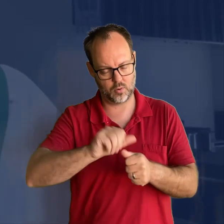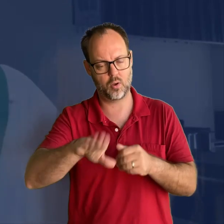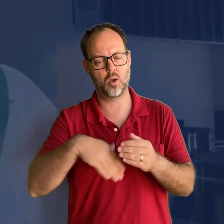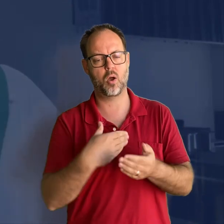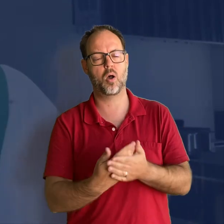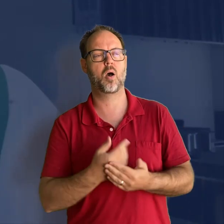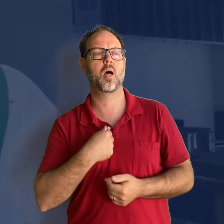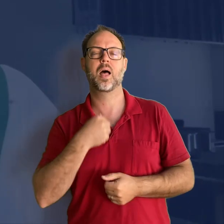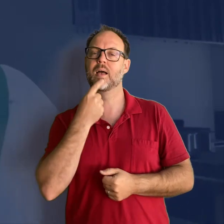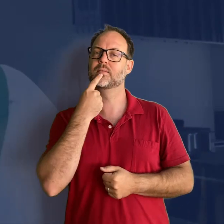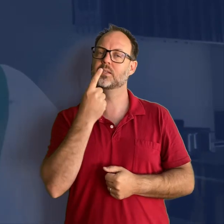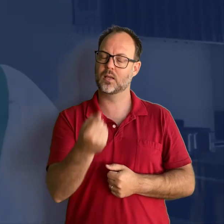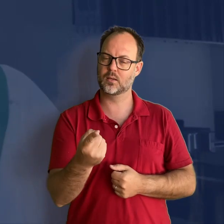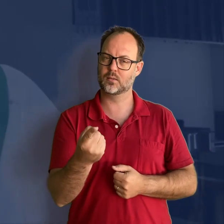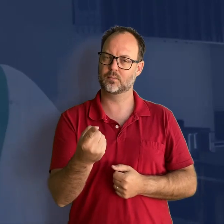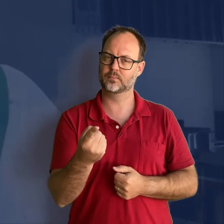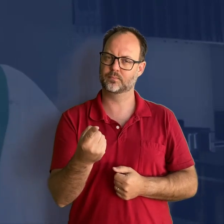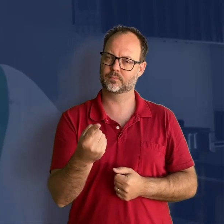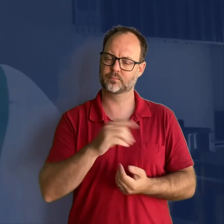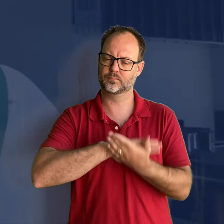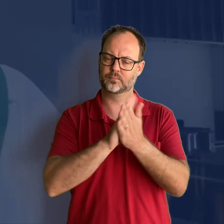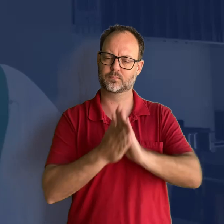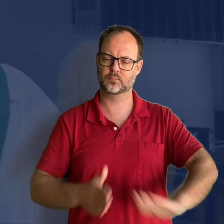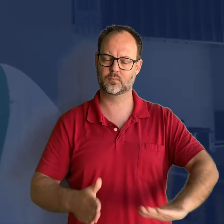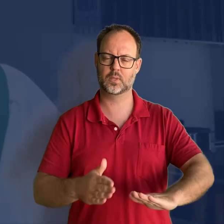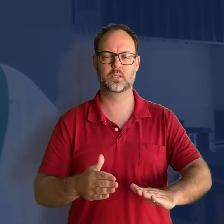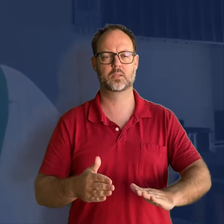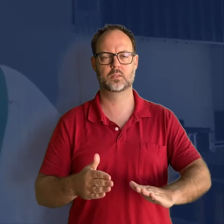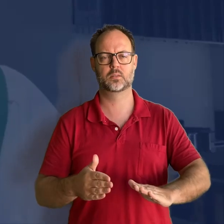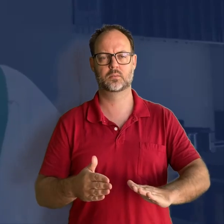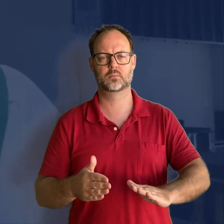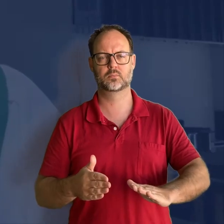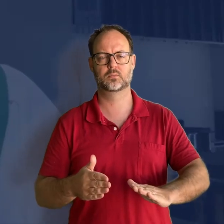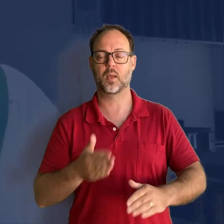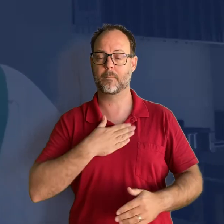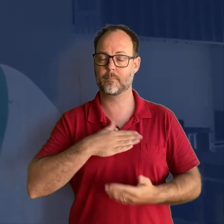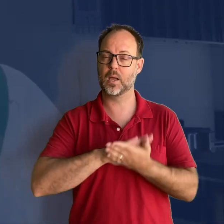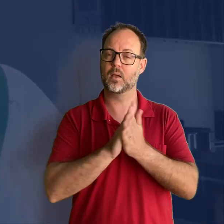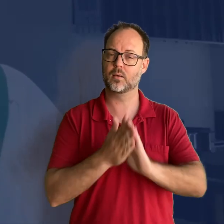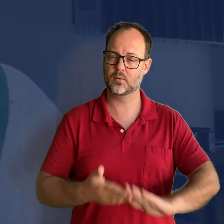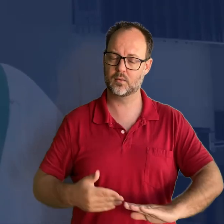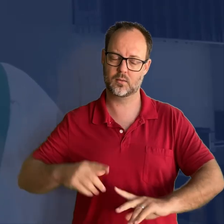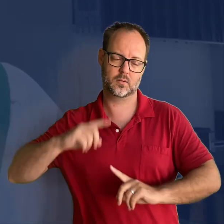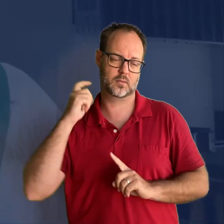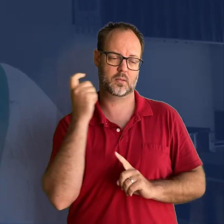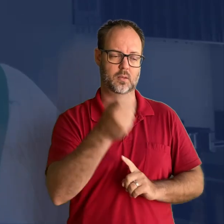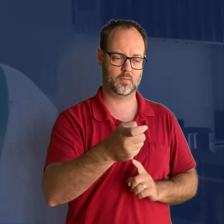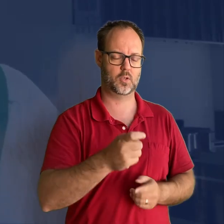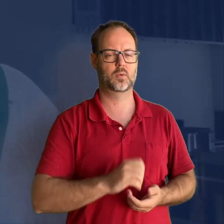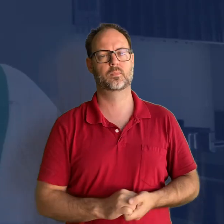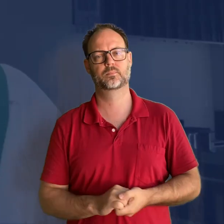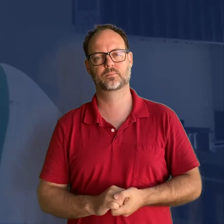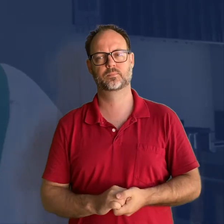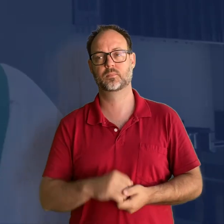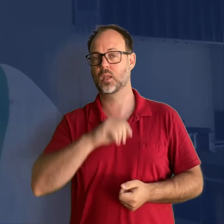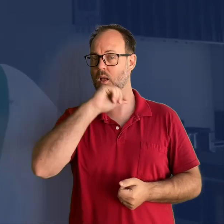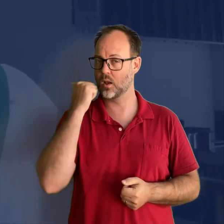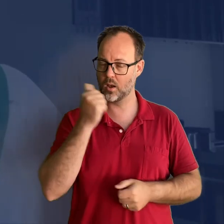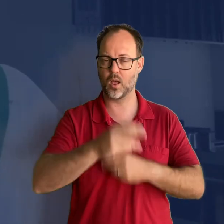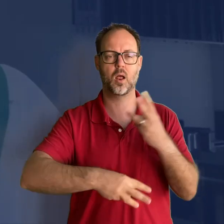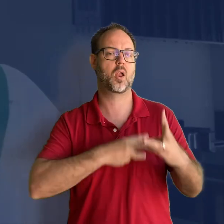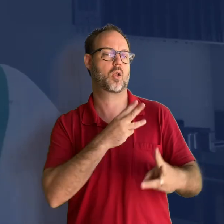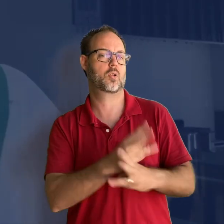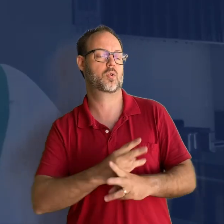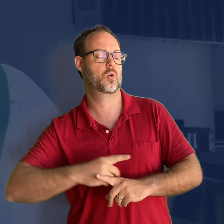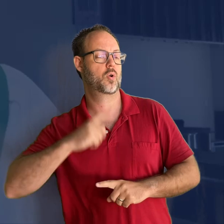remembrance all that I have said to you. Peace I leave with you. My peace I give to you. Not as